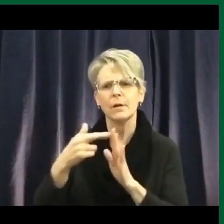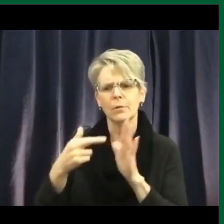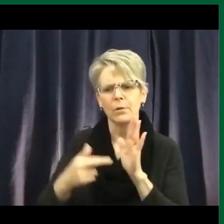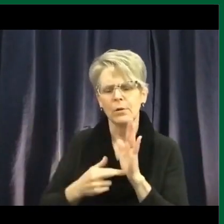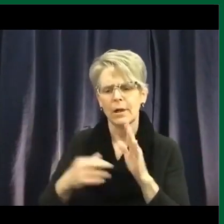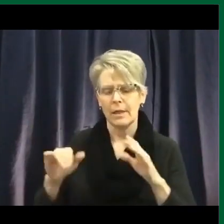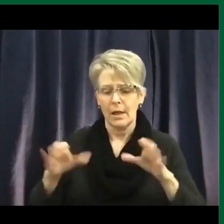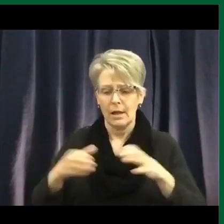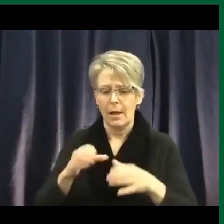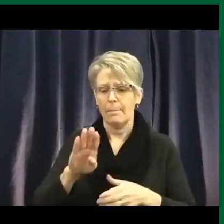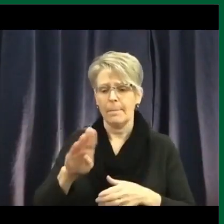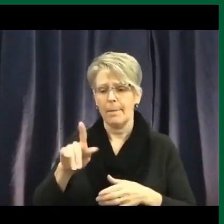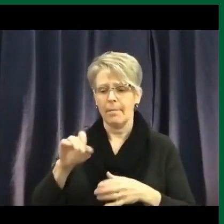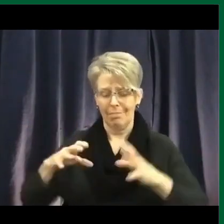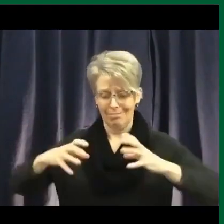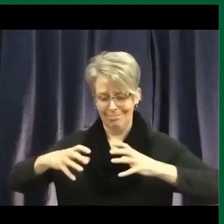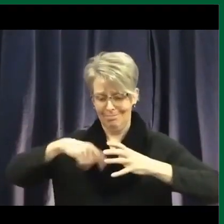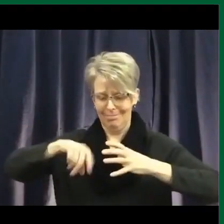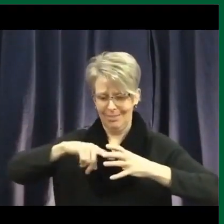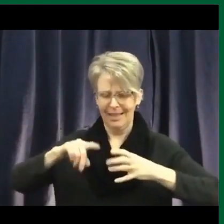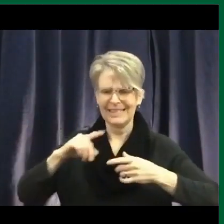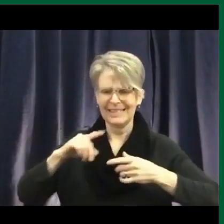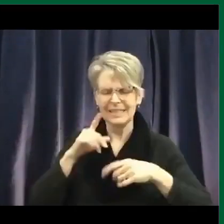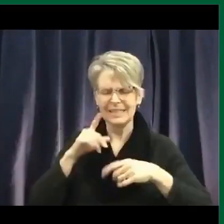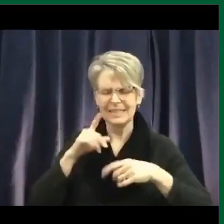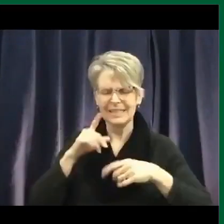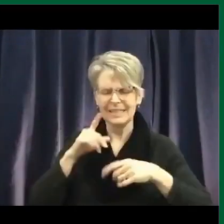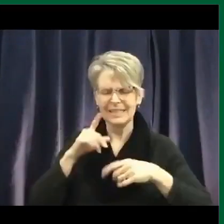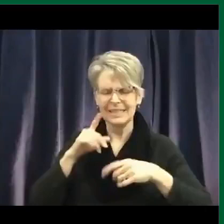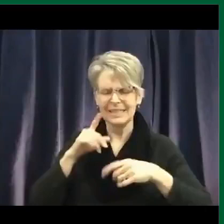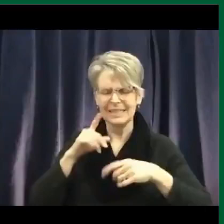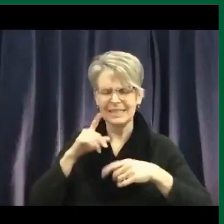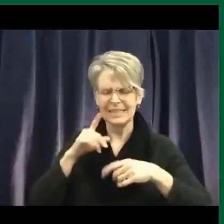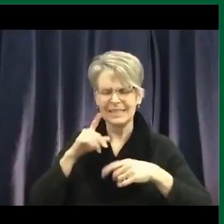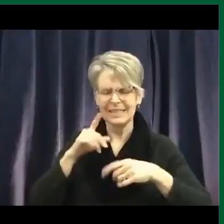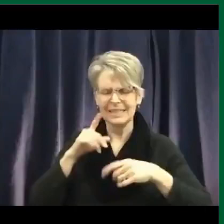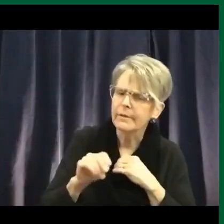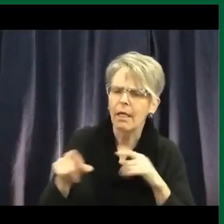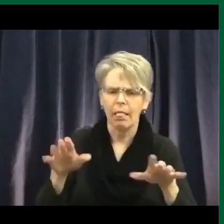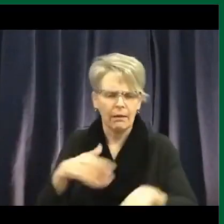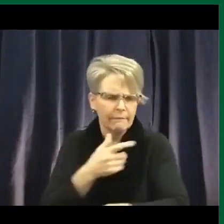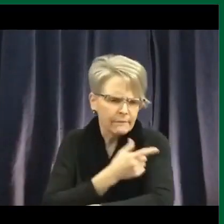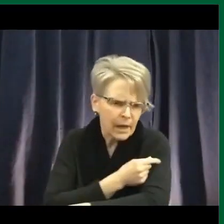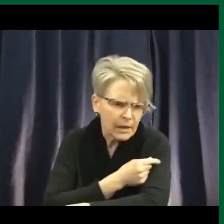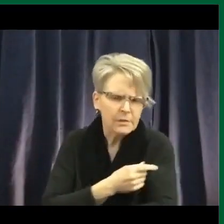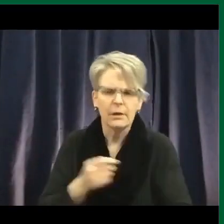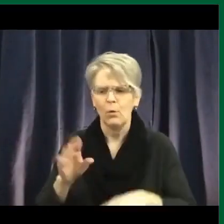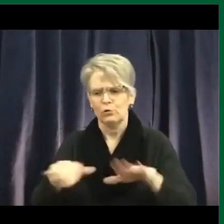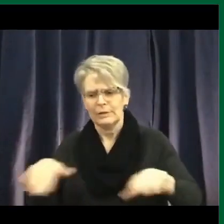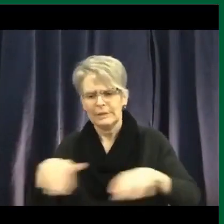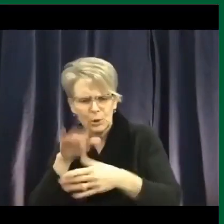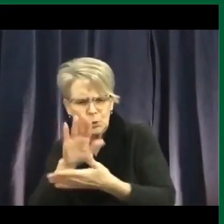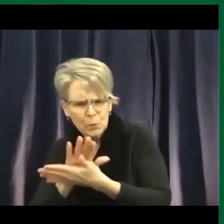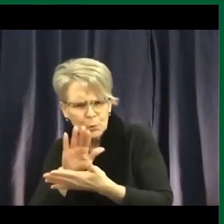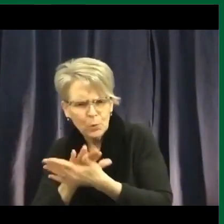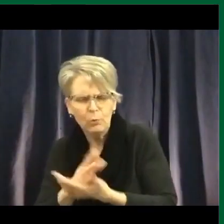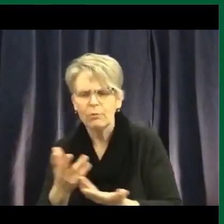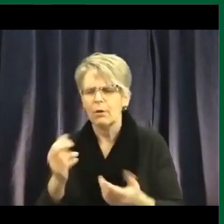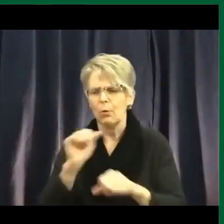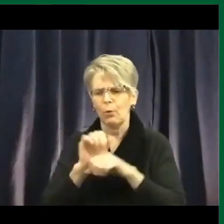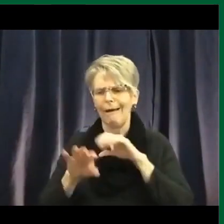now? Because I know that there's some tips on, if you're over 50, you haven't been vaccinated, or kids in school, you work outside of the